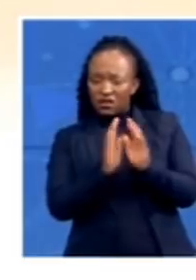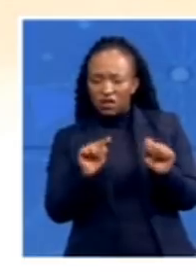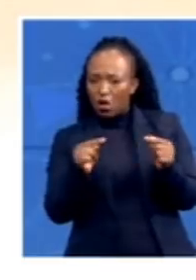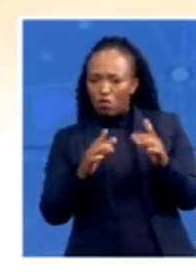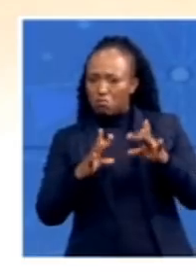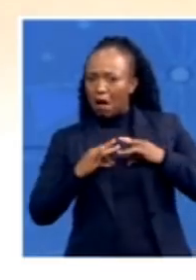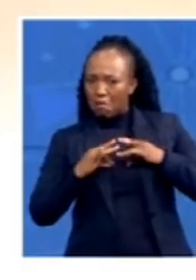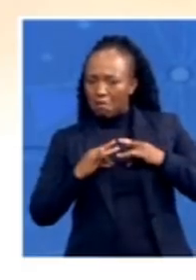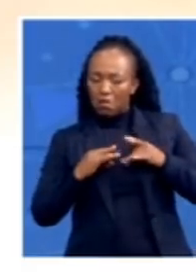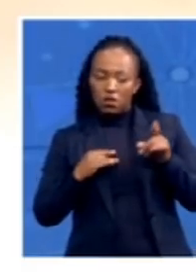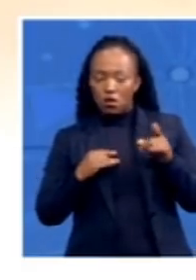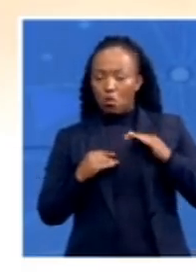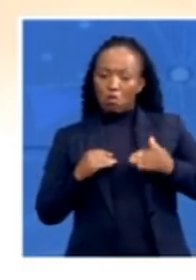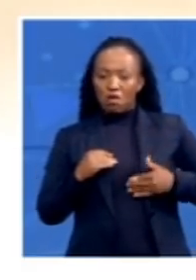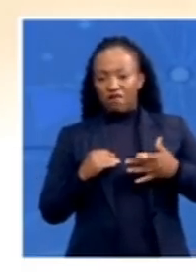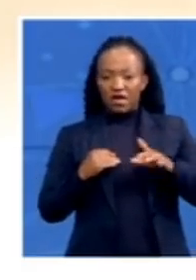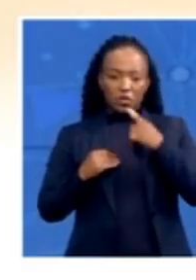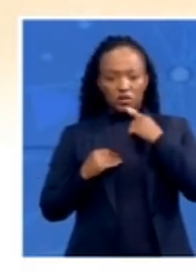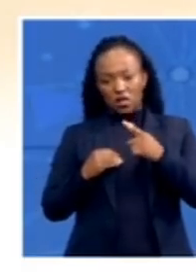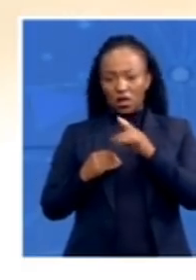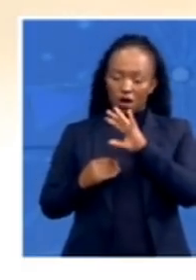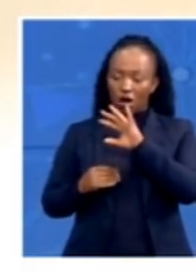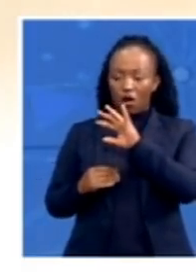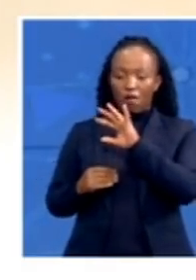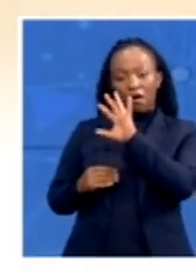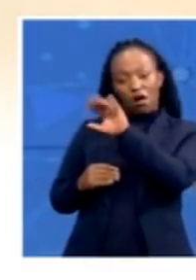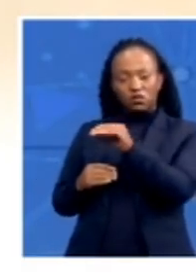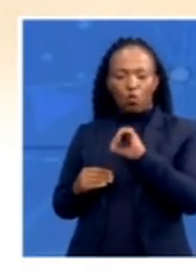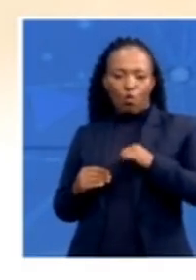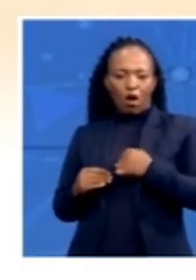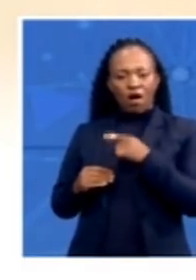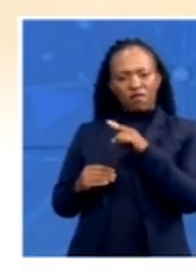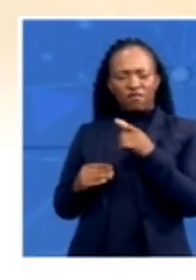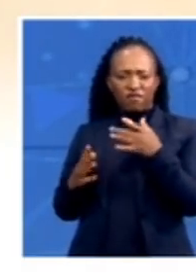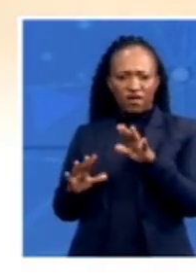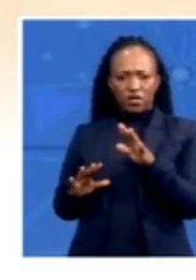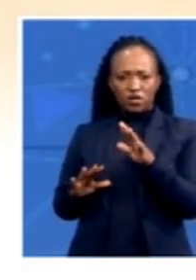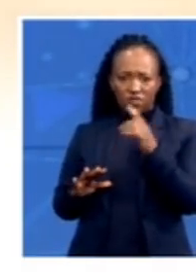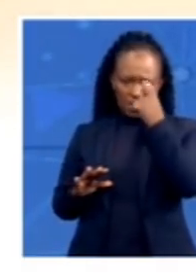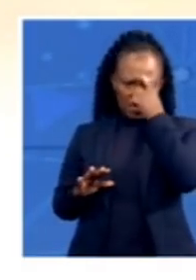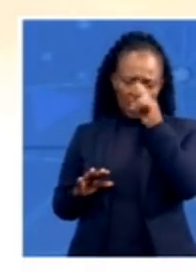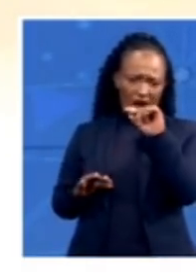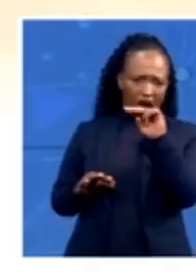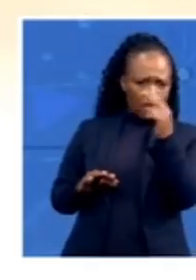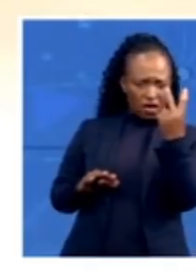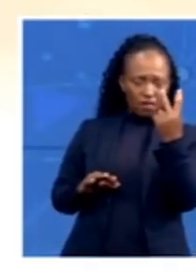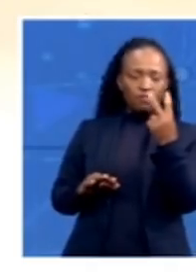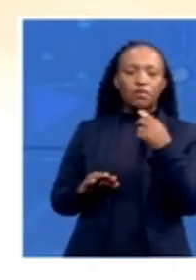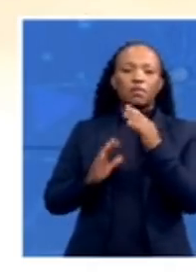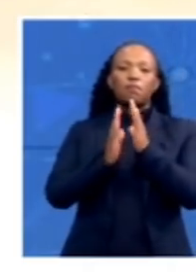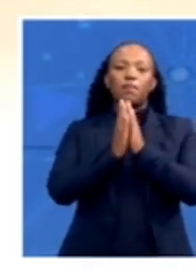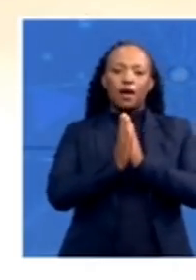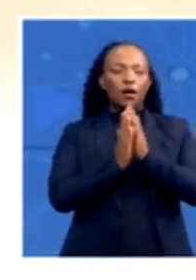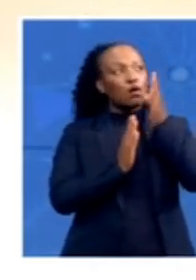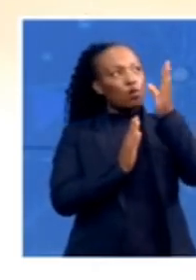wife of the pastor, and the wife of the pastor says, if I think differently, I must pray about it and God will tell me. So until God gives me a sign, I will not do